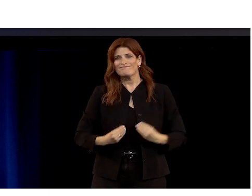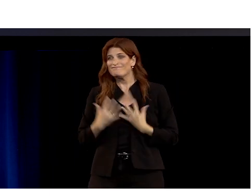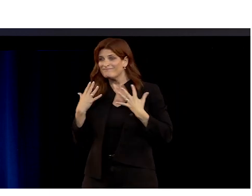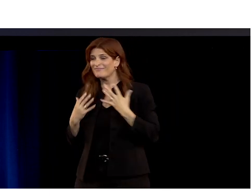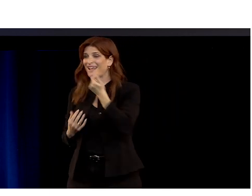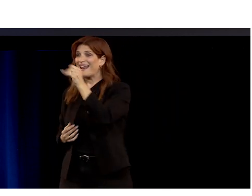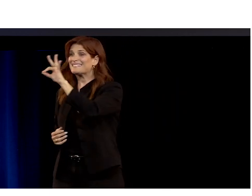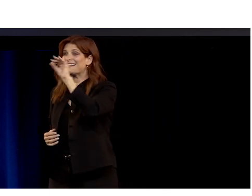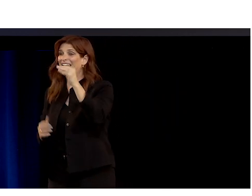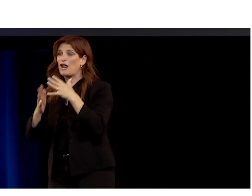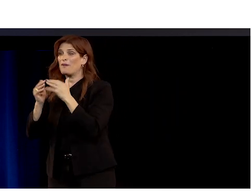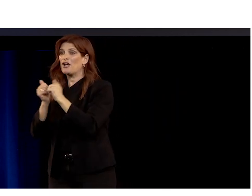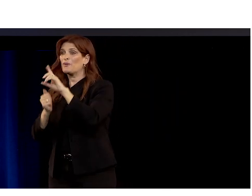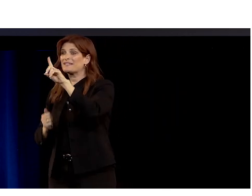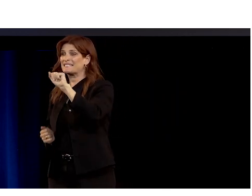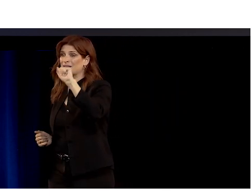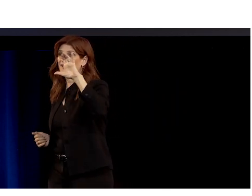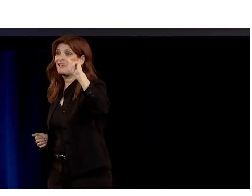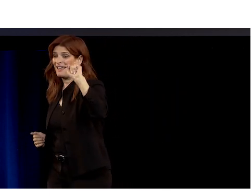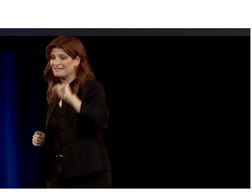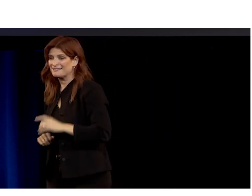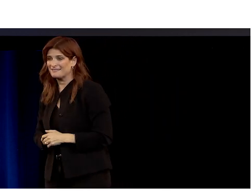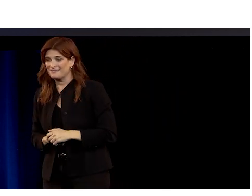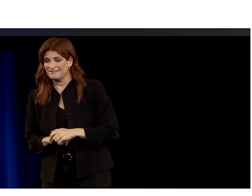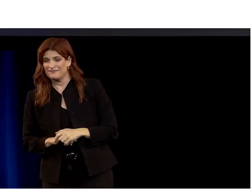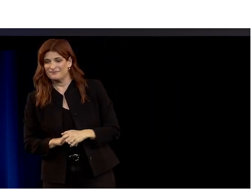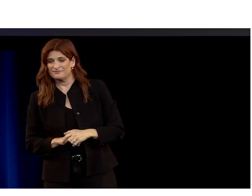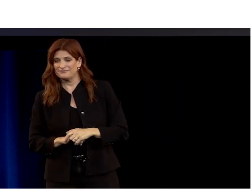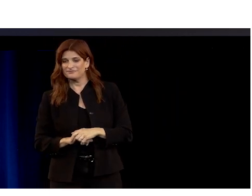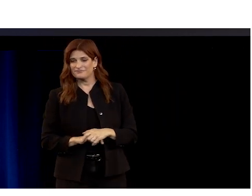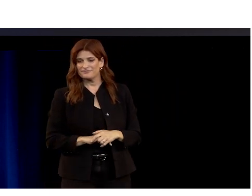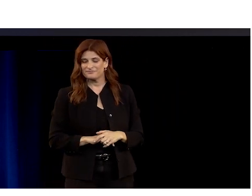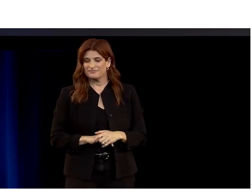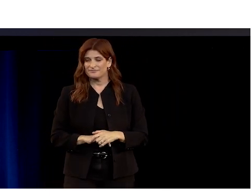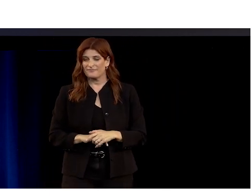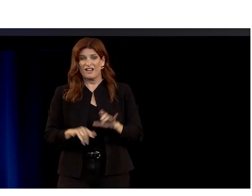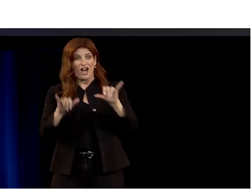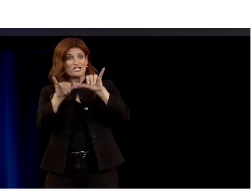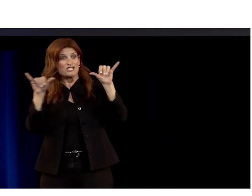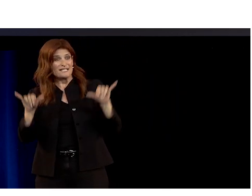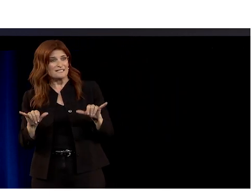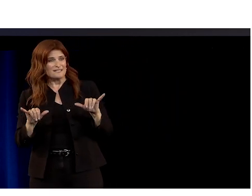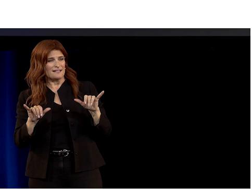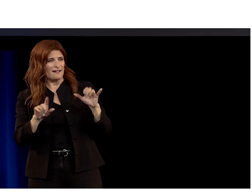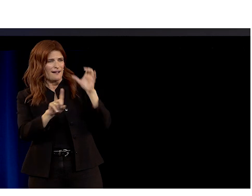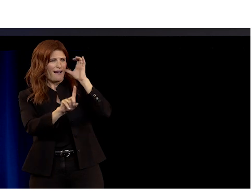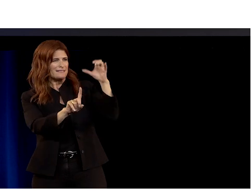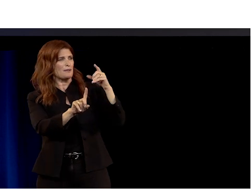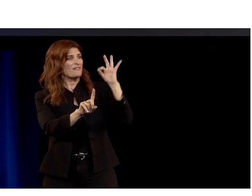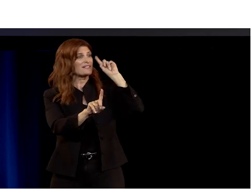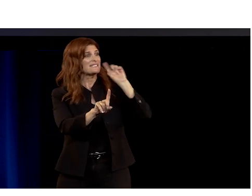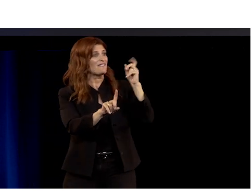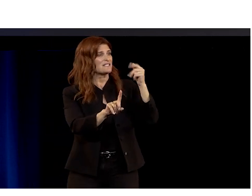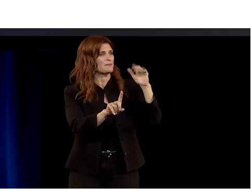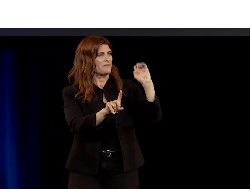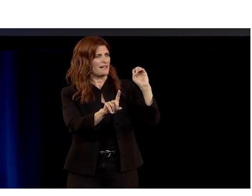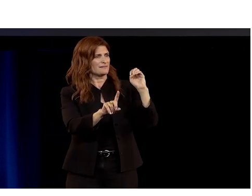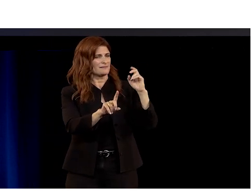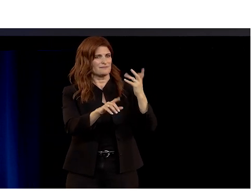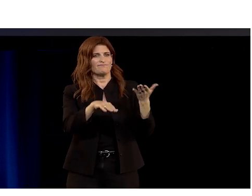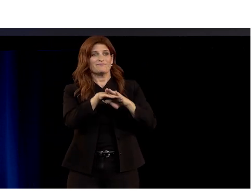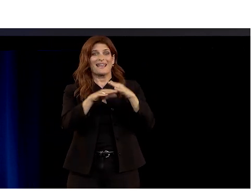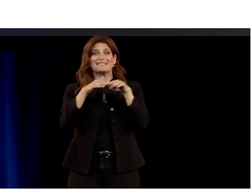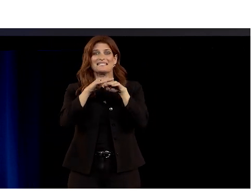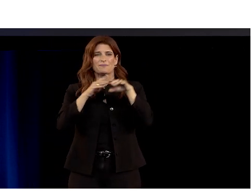Now movement led to the 1990 Americans with Disabilities Act. In the field of architecture,